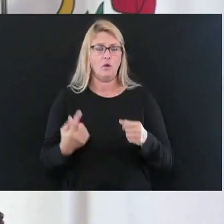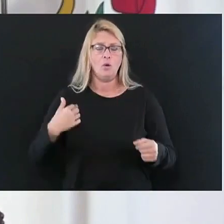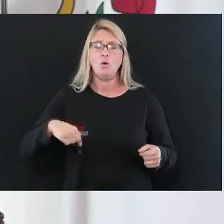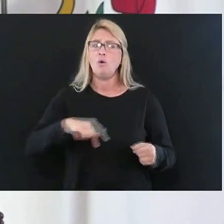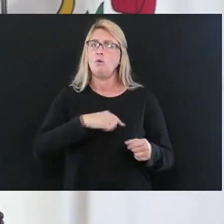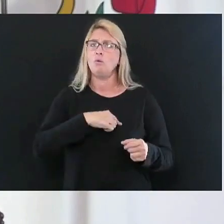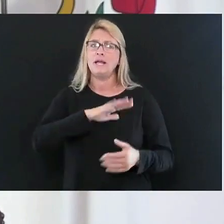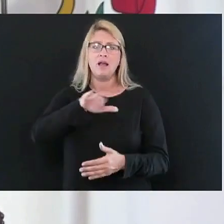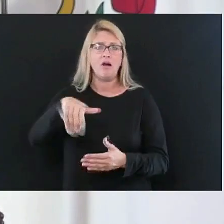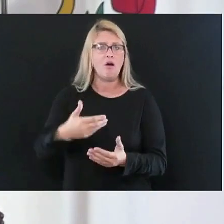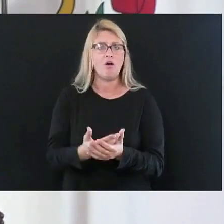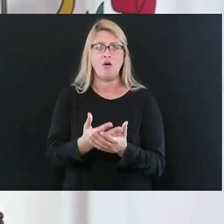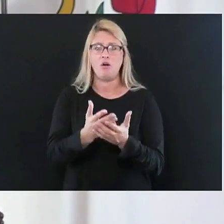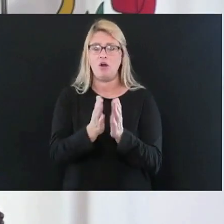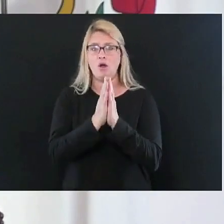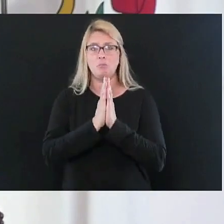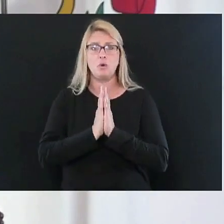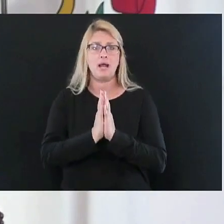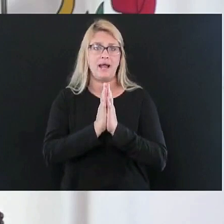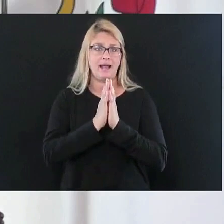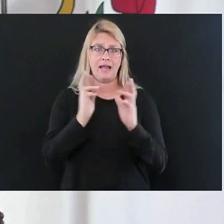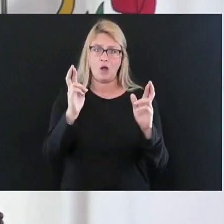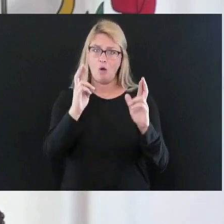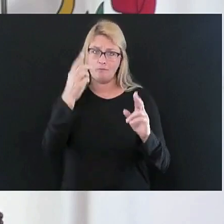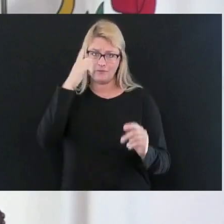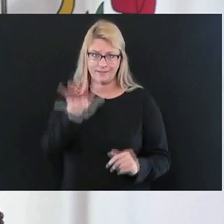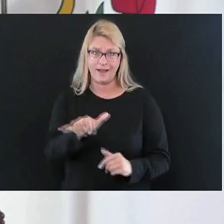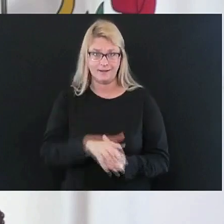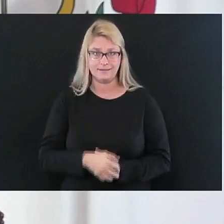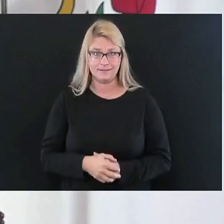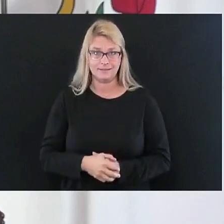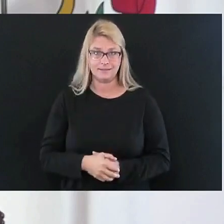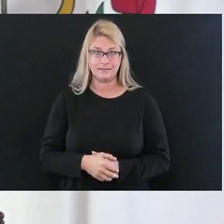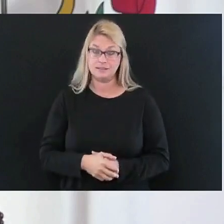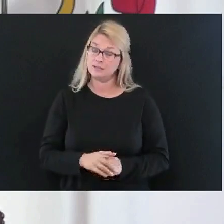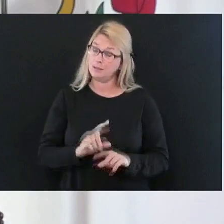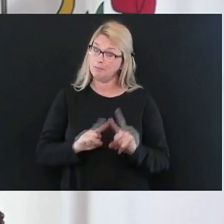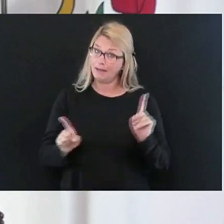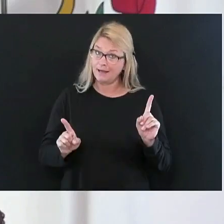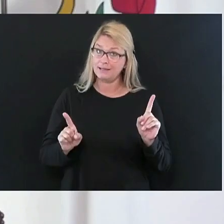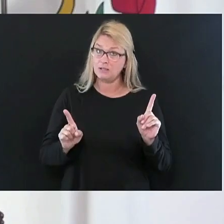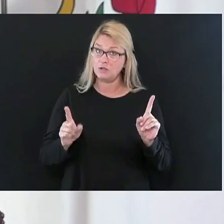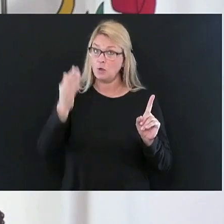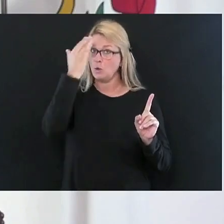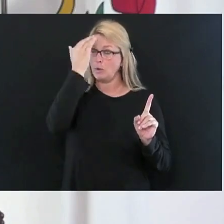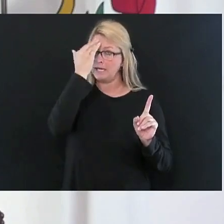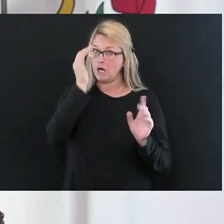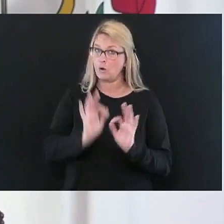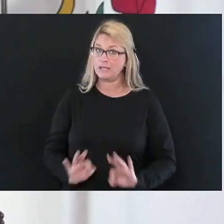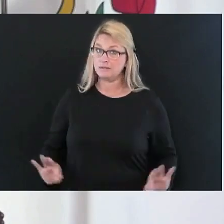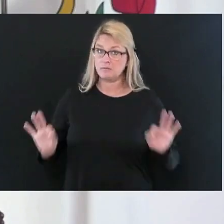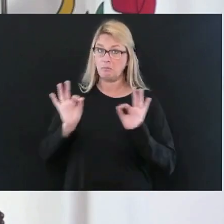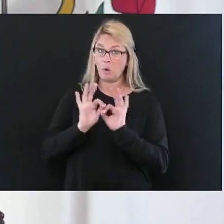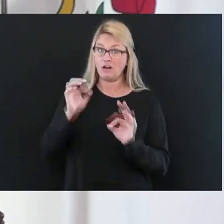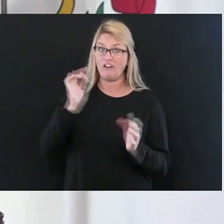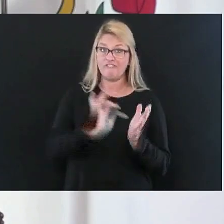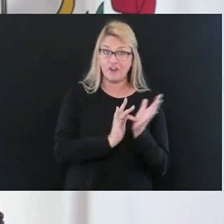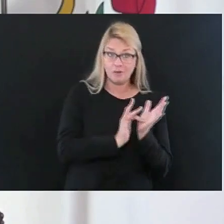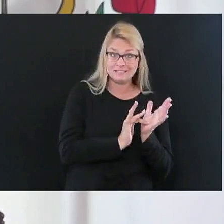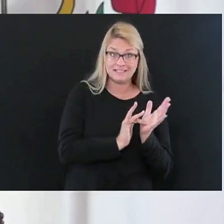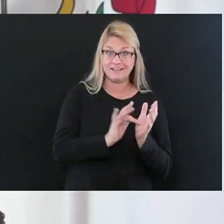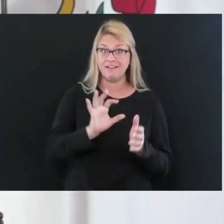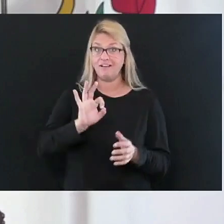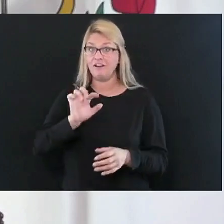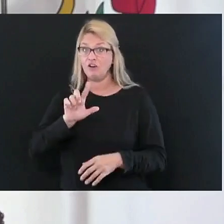and pray for just that. But we all know, too, how important our pharmacies are to us, or flu